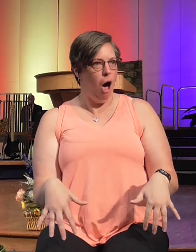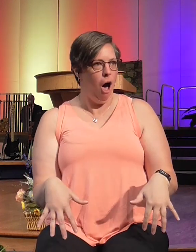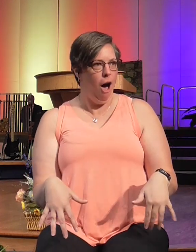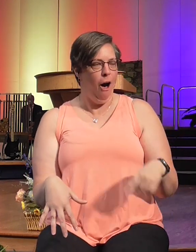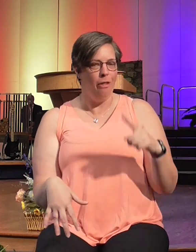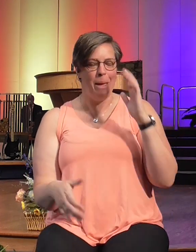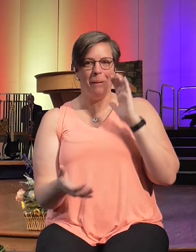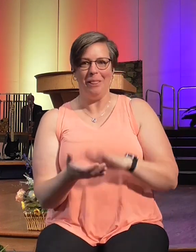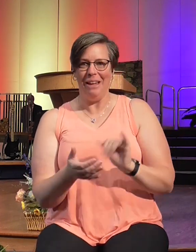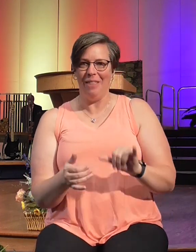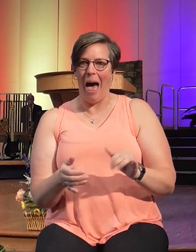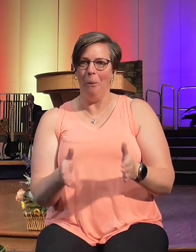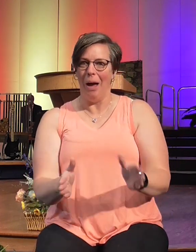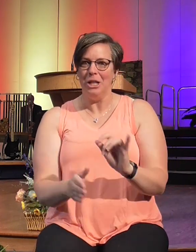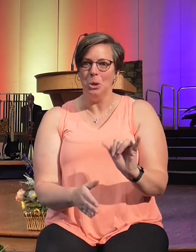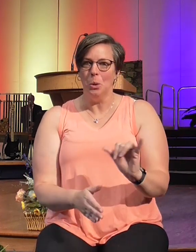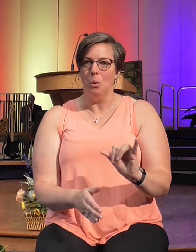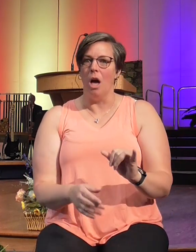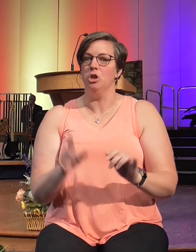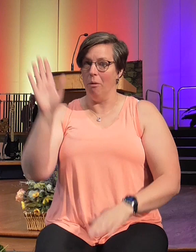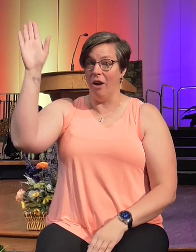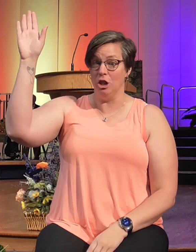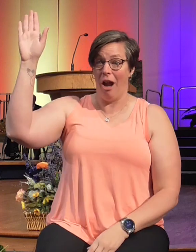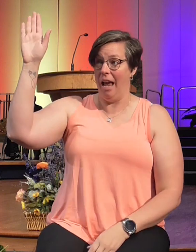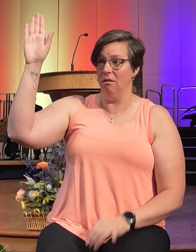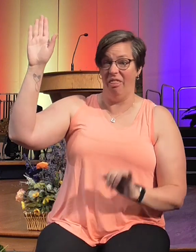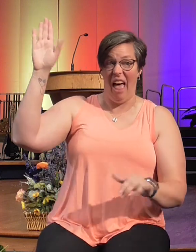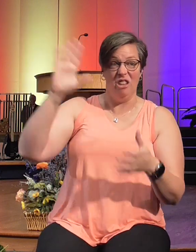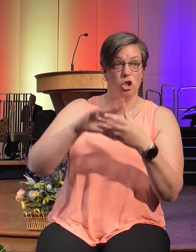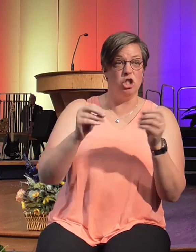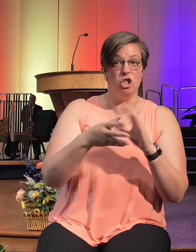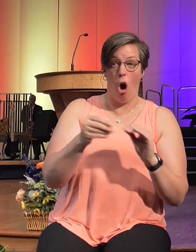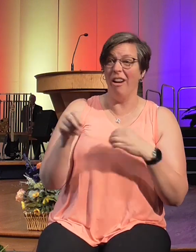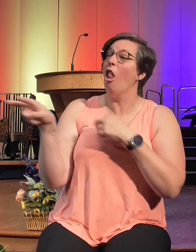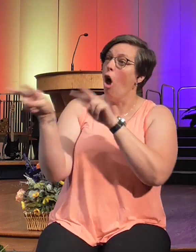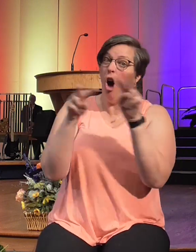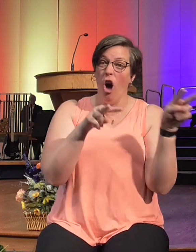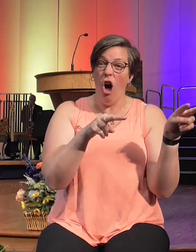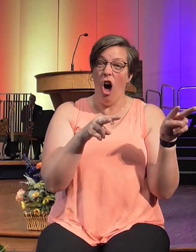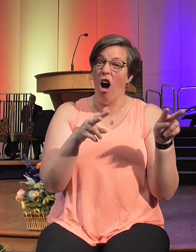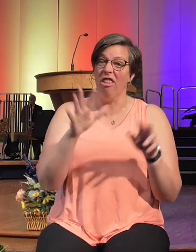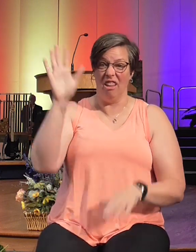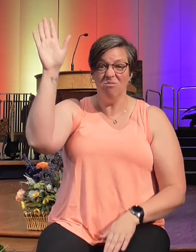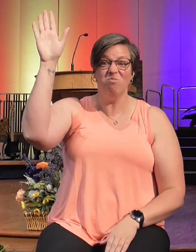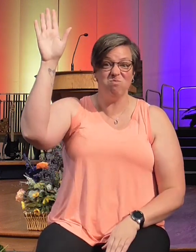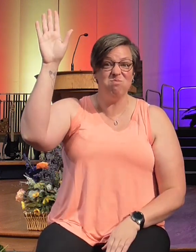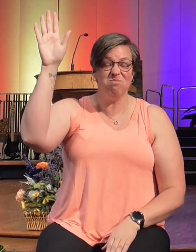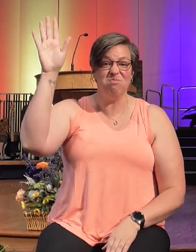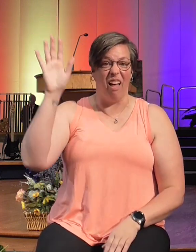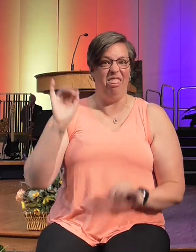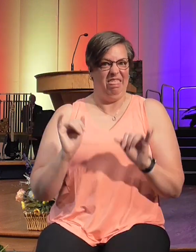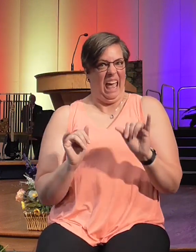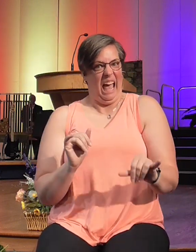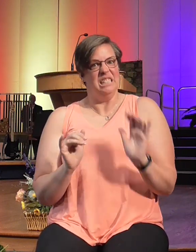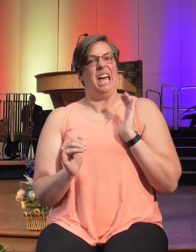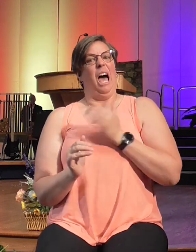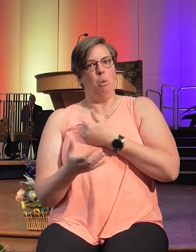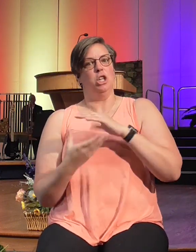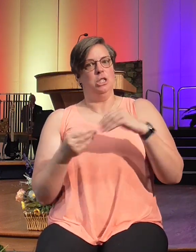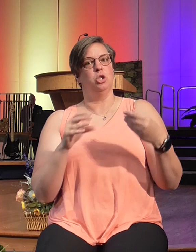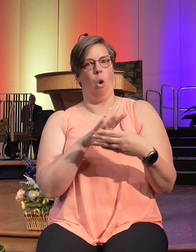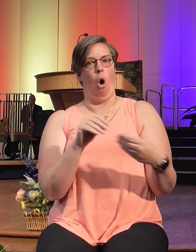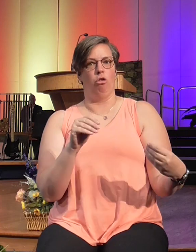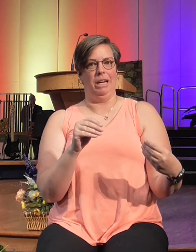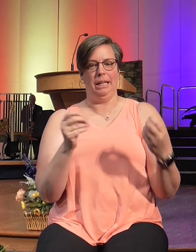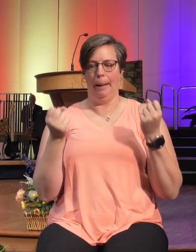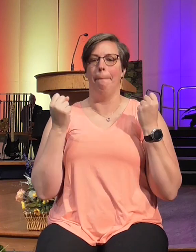way too. So raise your hand if that was your story. Yeah, look around. See, that's the Mile High story. Many of us have been called